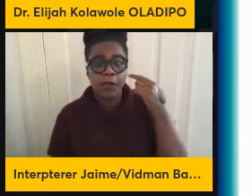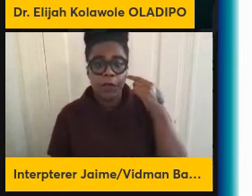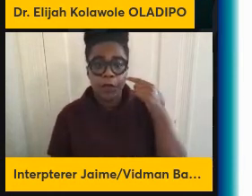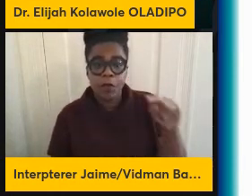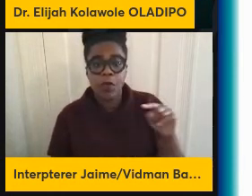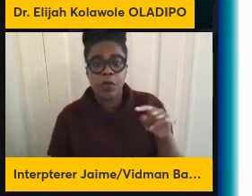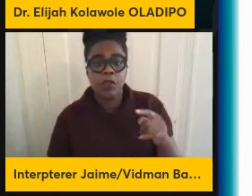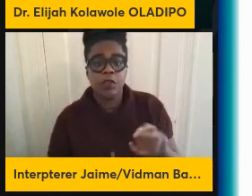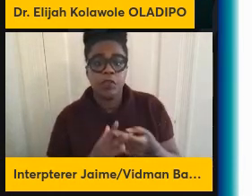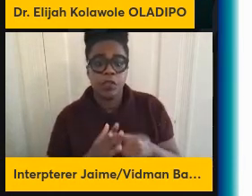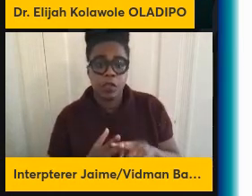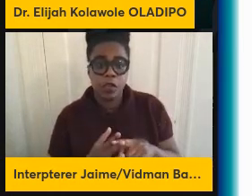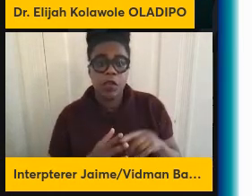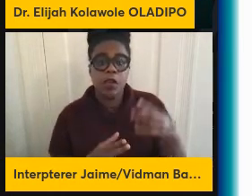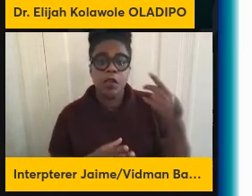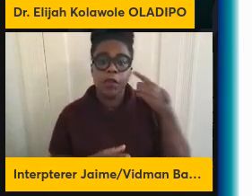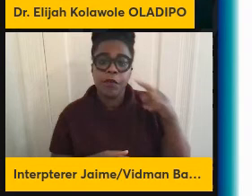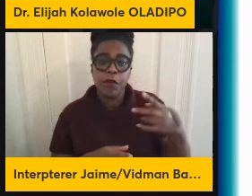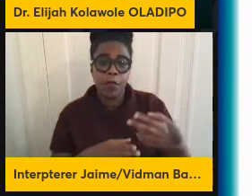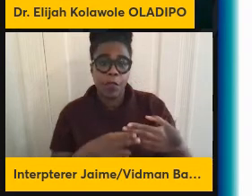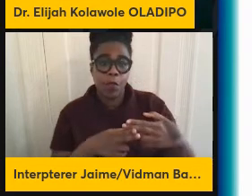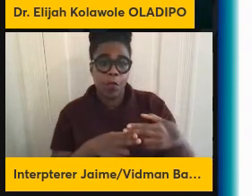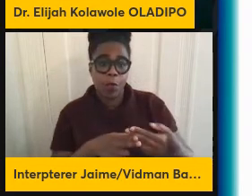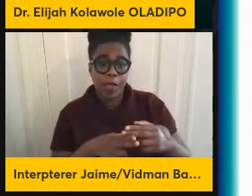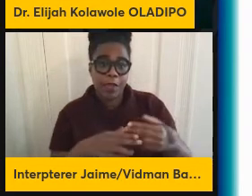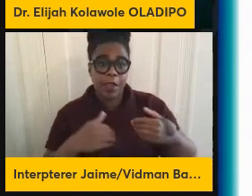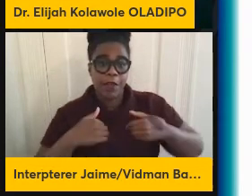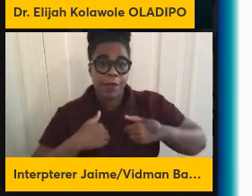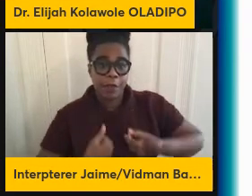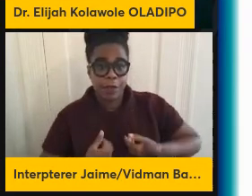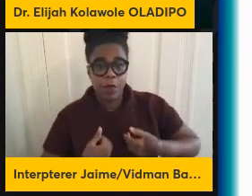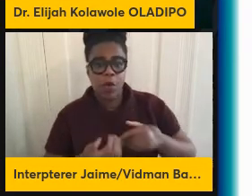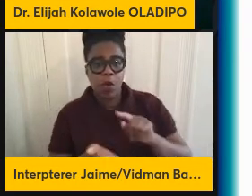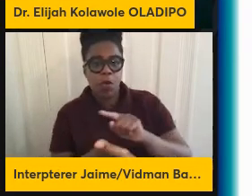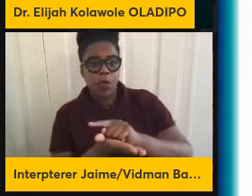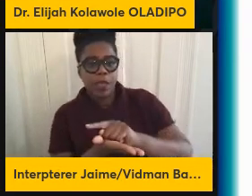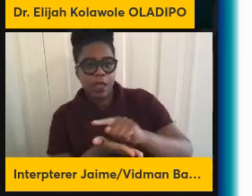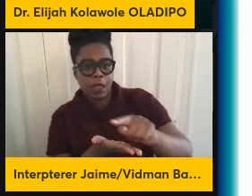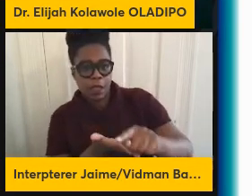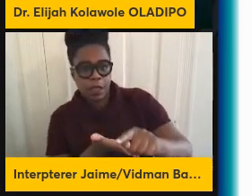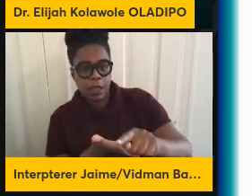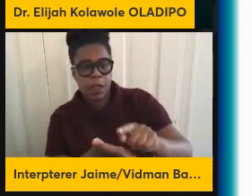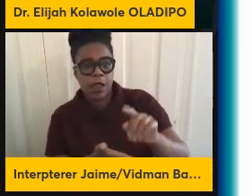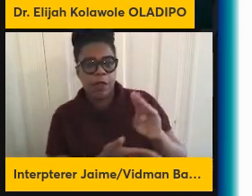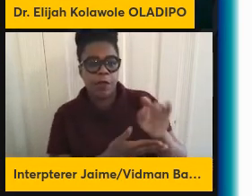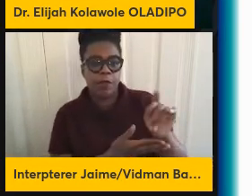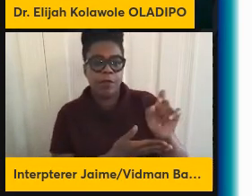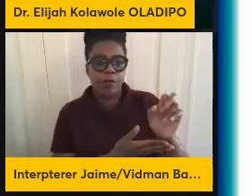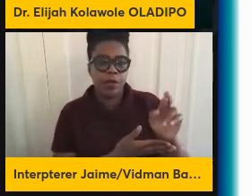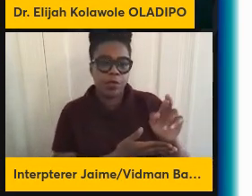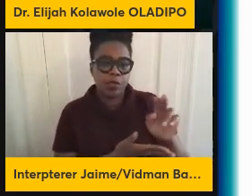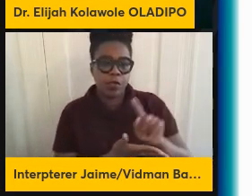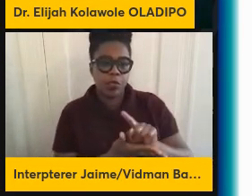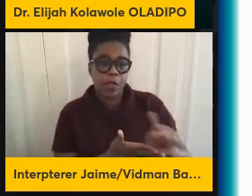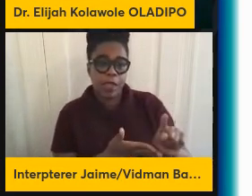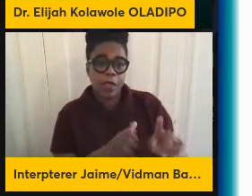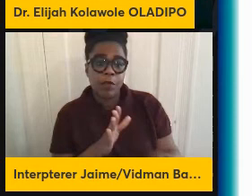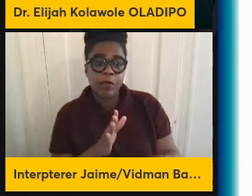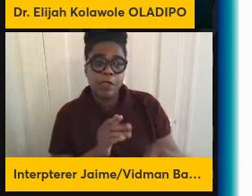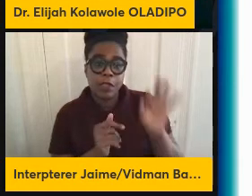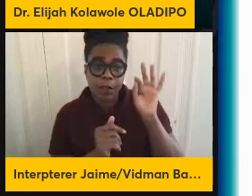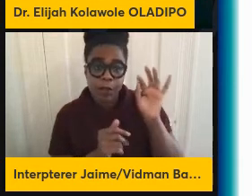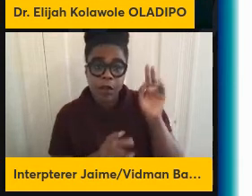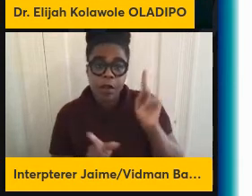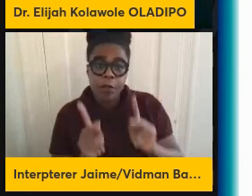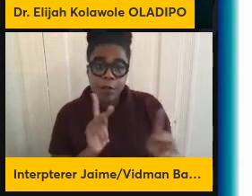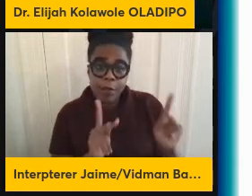have for the weight of the animals, like the single week and the booster for the week. And we discovered that from people that have